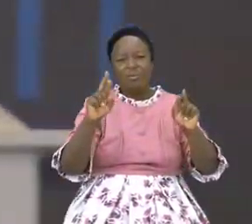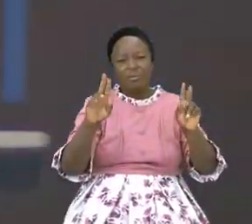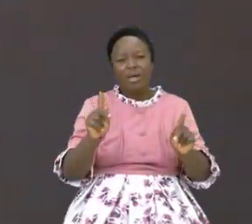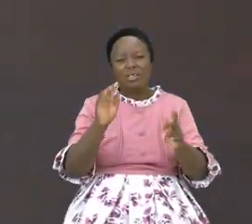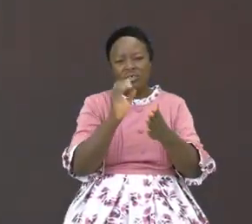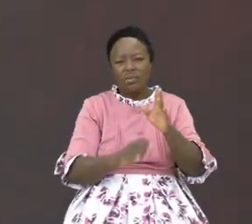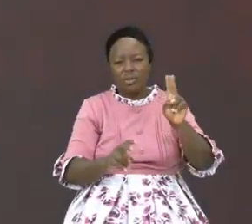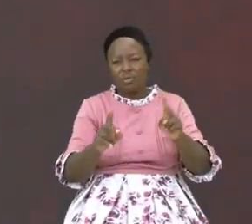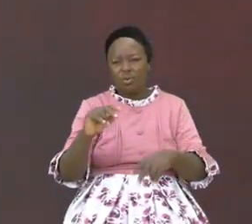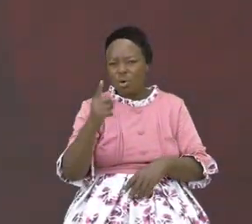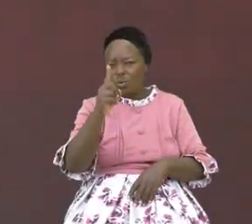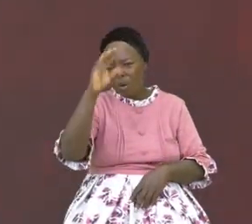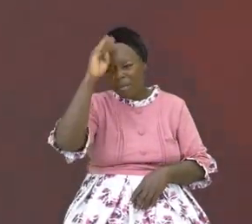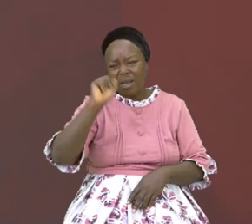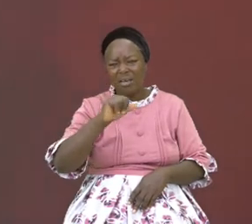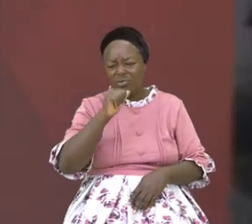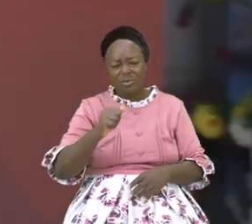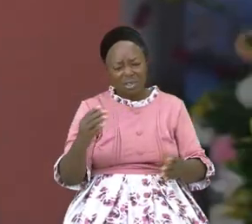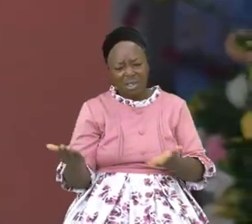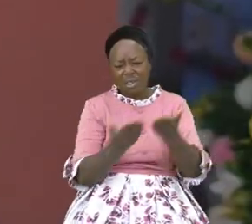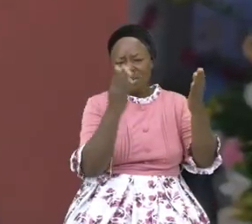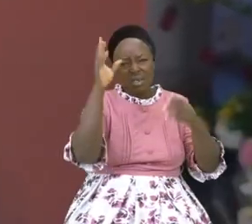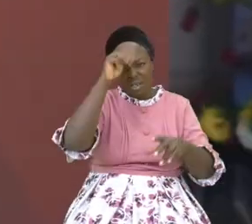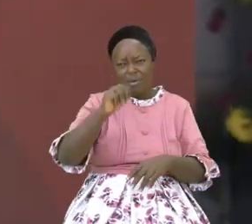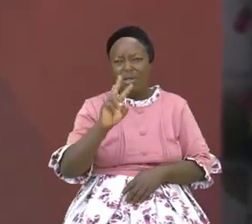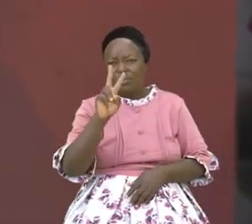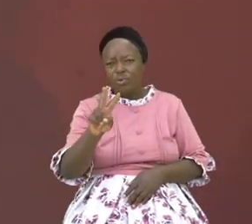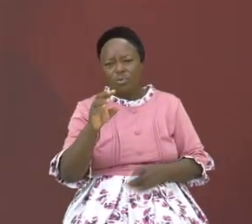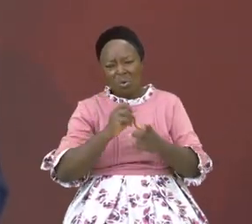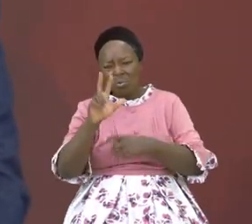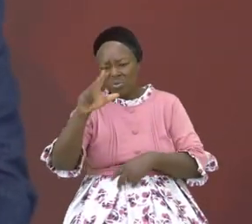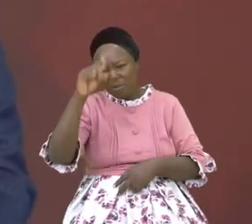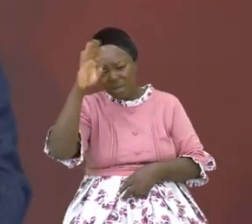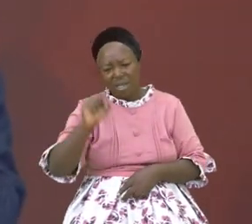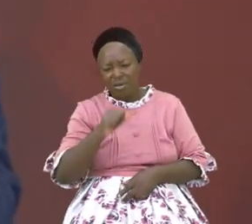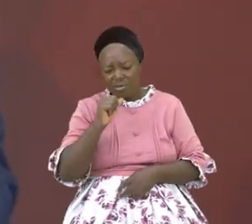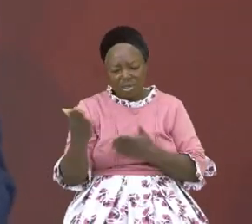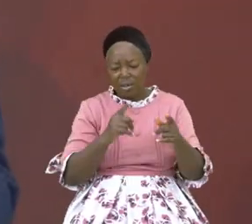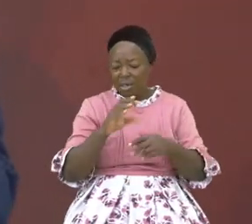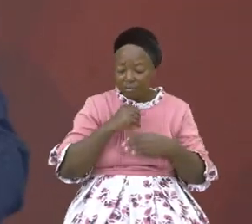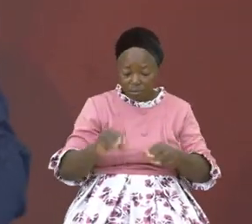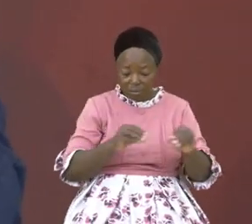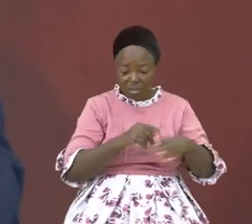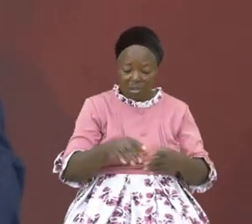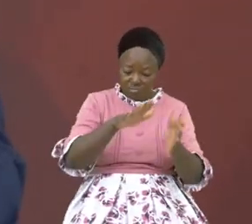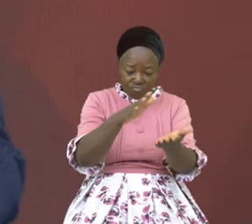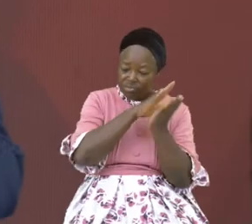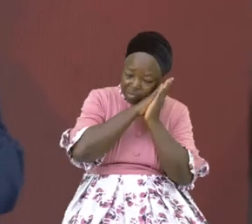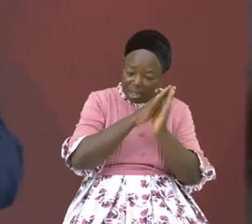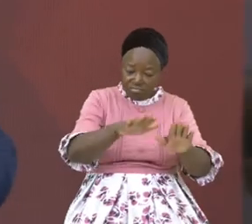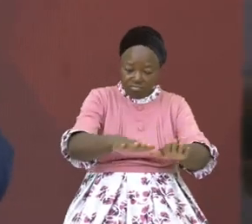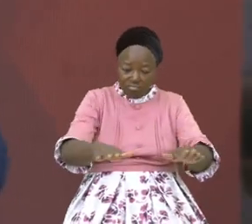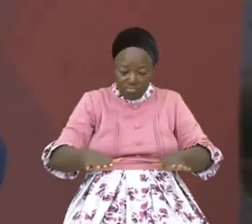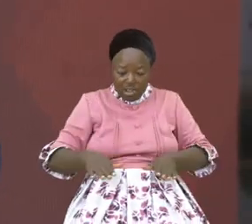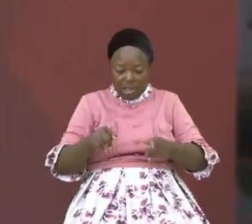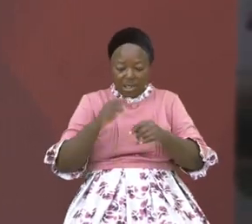man could not carry him, two men could not carry him, three men could not carry him. They had to put him on a stretcher, and it took the strength